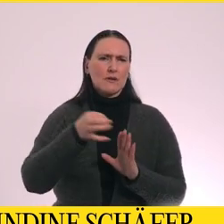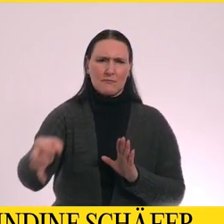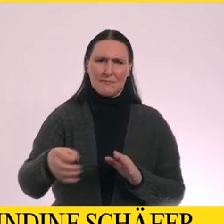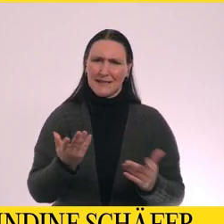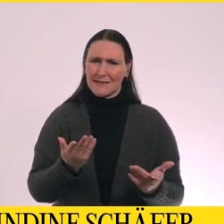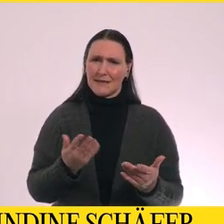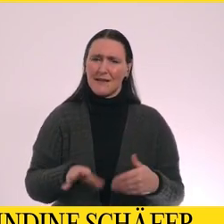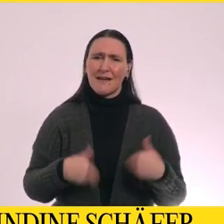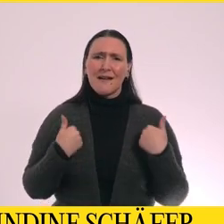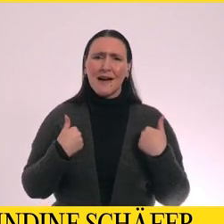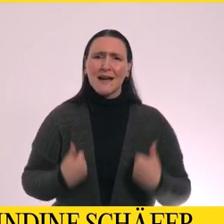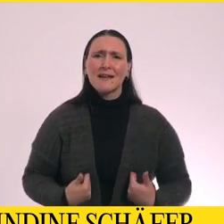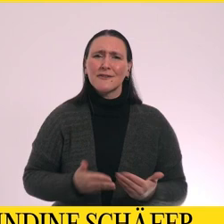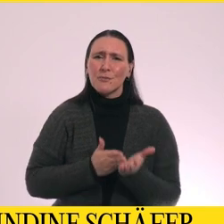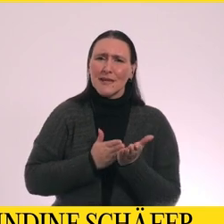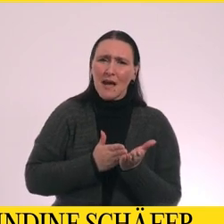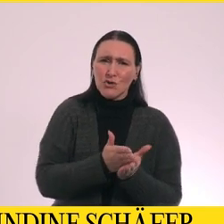law. And also